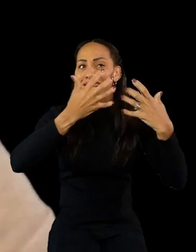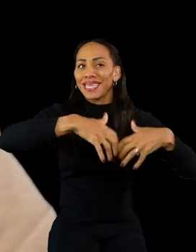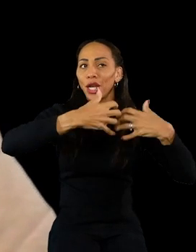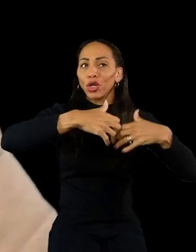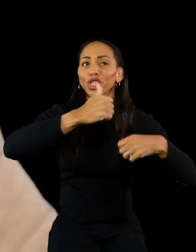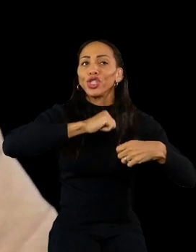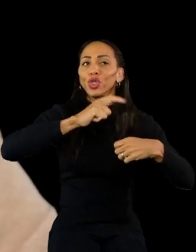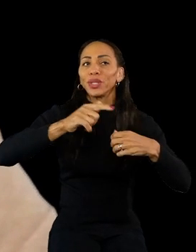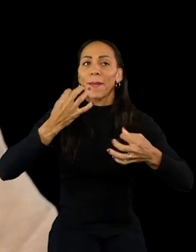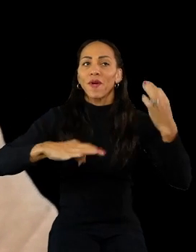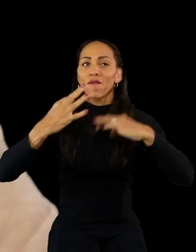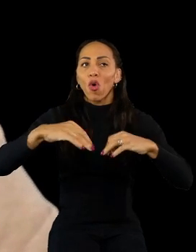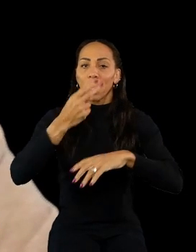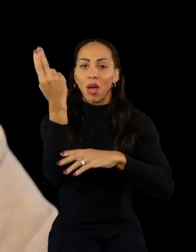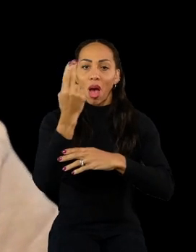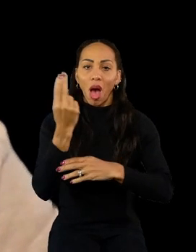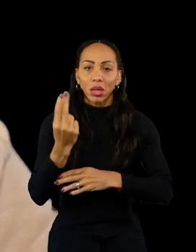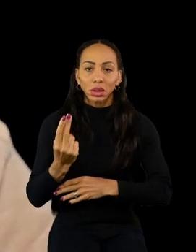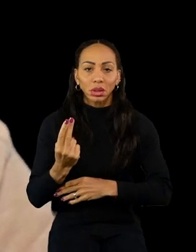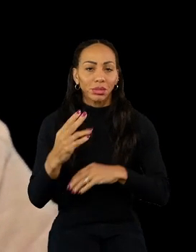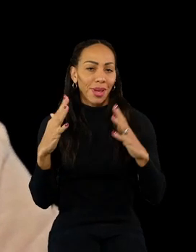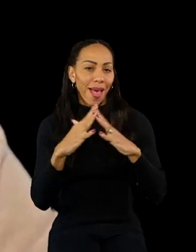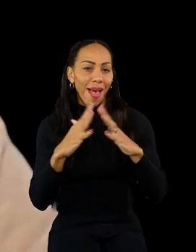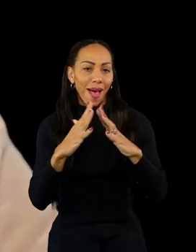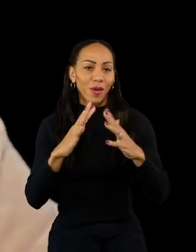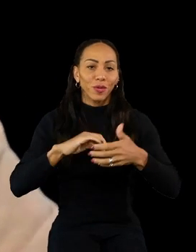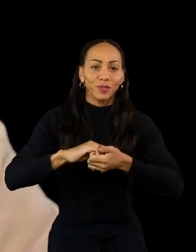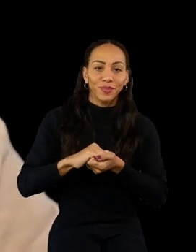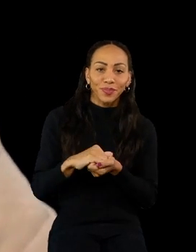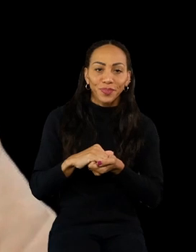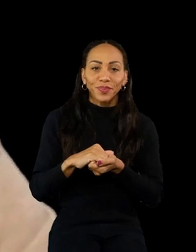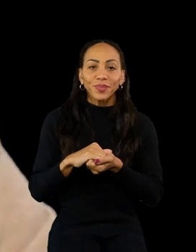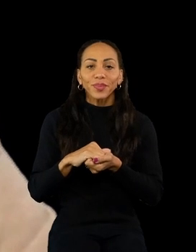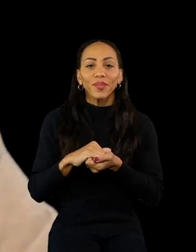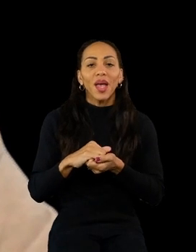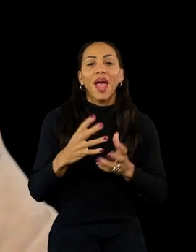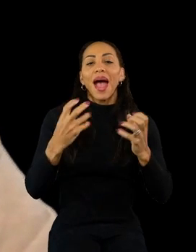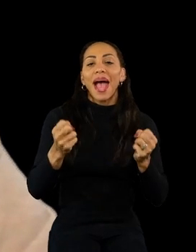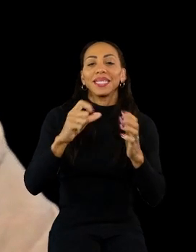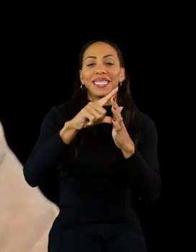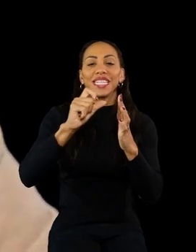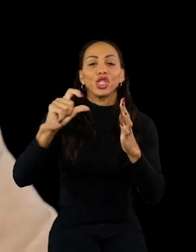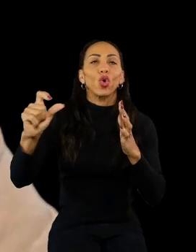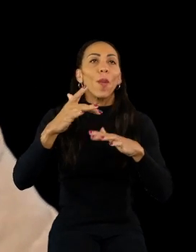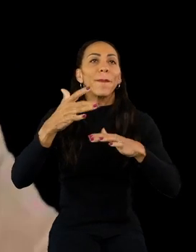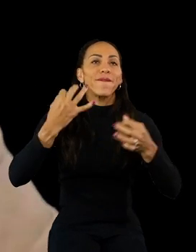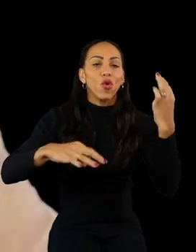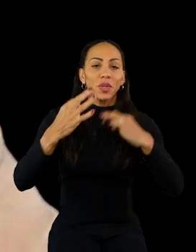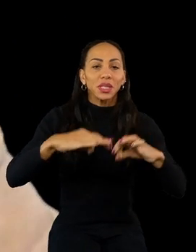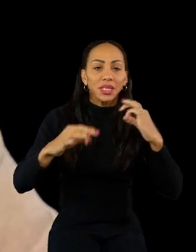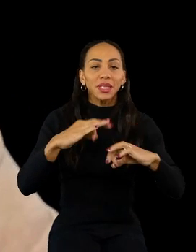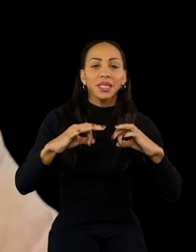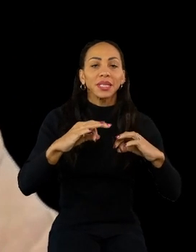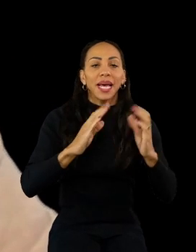of technology in performing arts. And I wrote a big book on it called Digital Performance, which was MIT